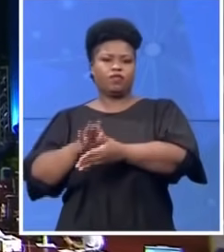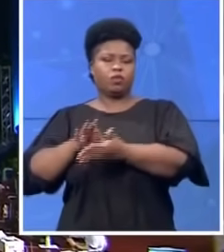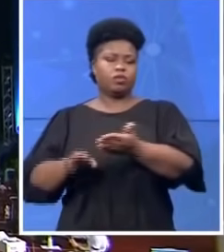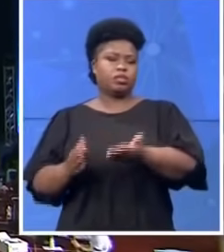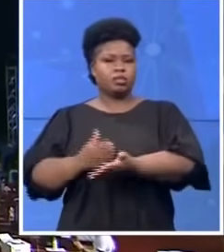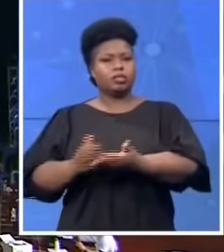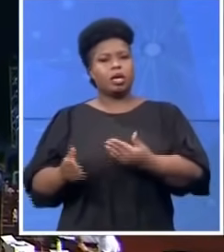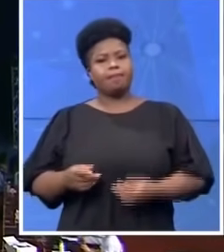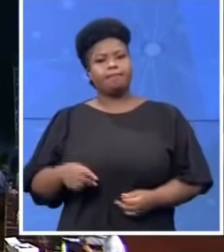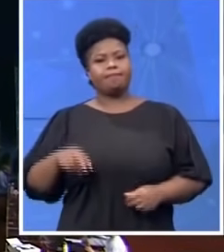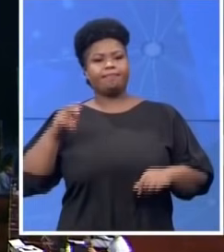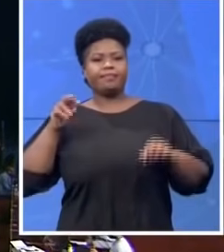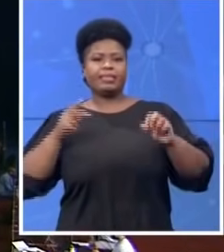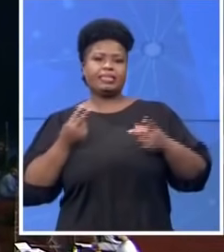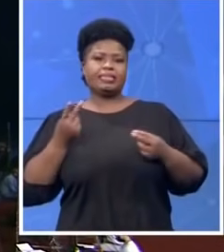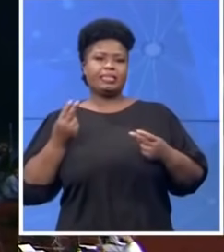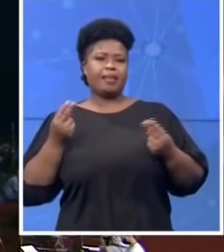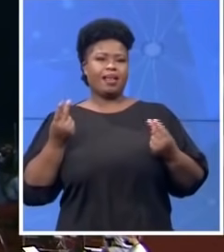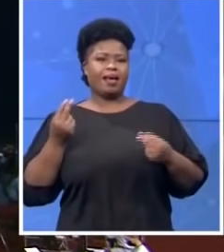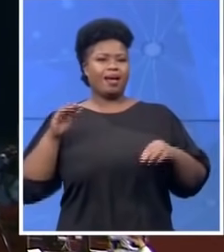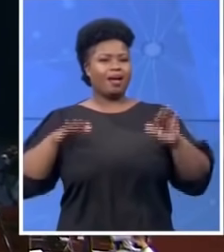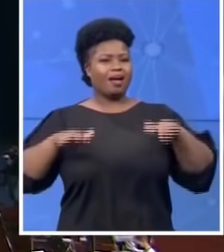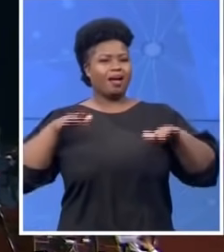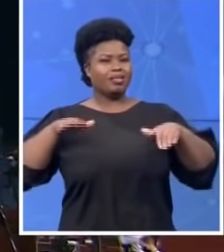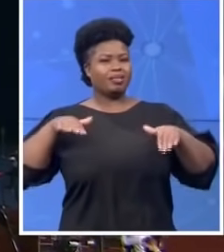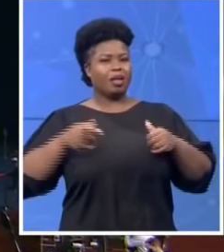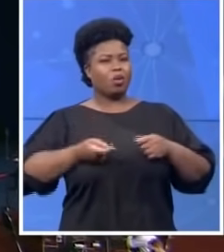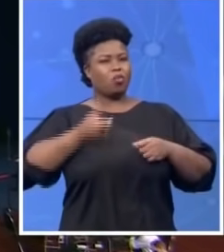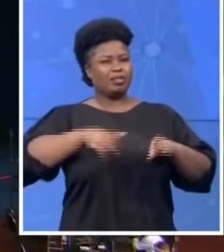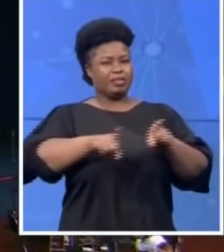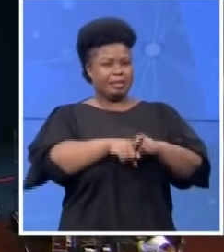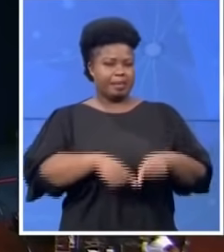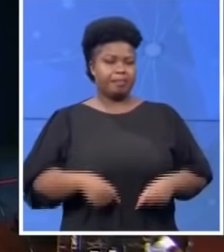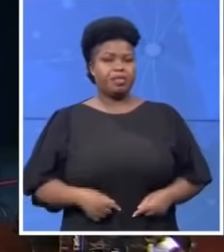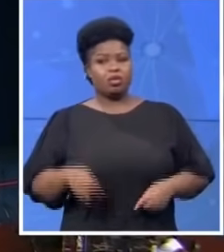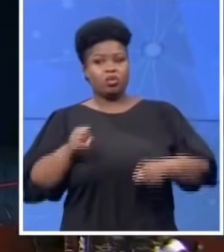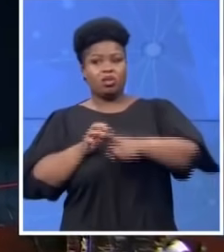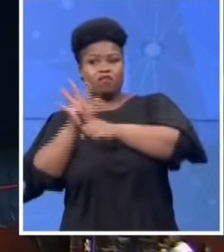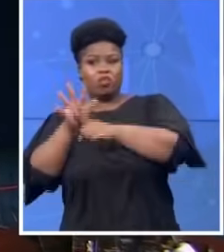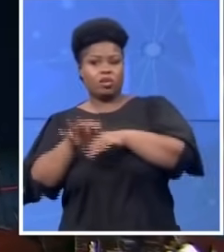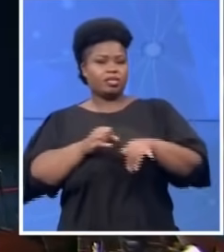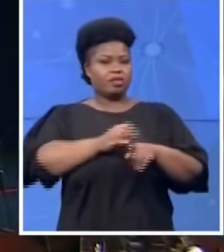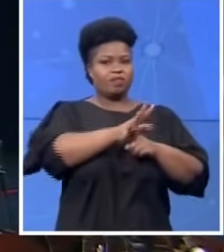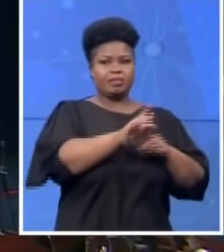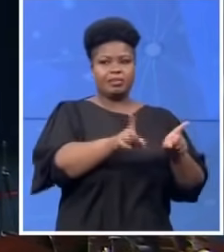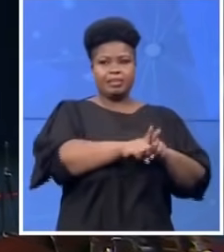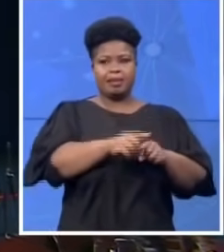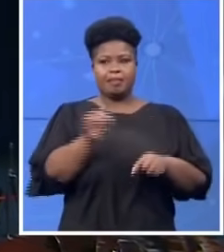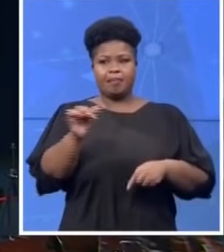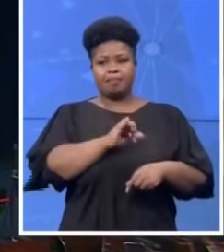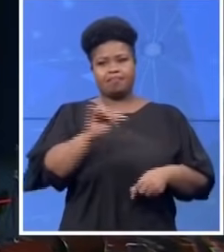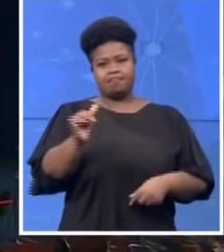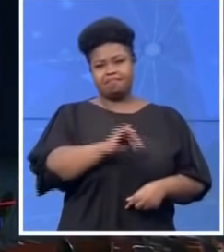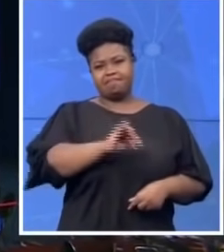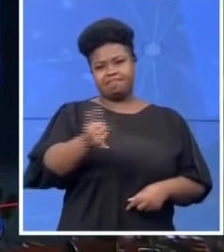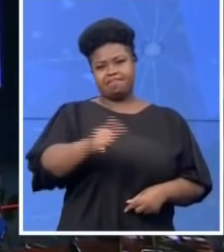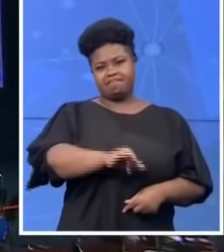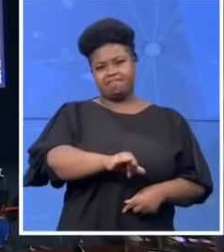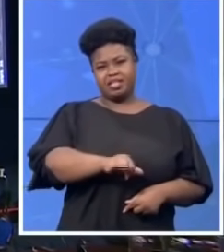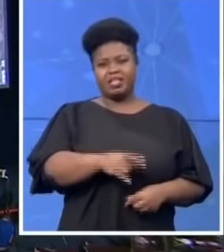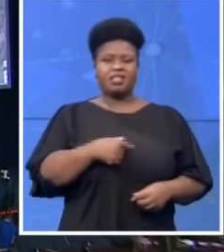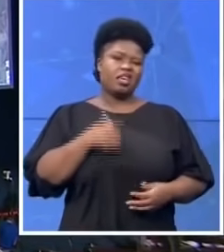that the influences are the same. And hence we say, and we make the assumption with the model